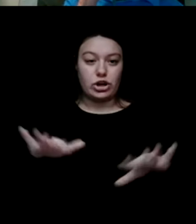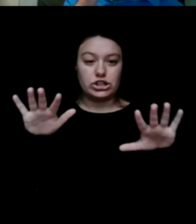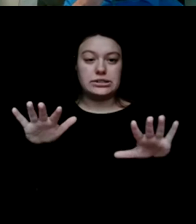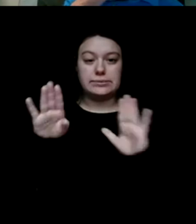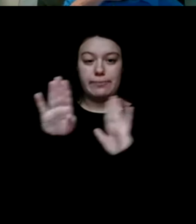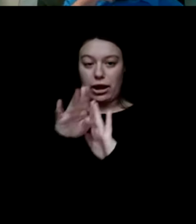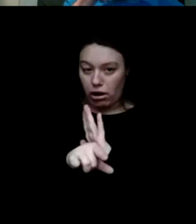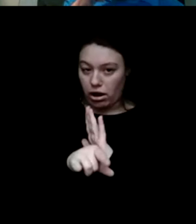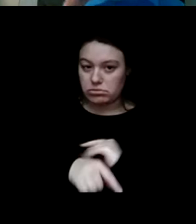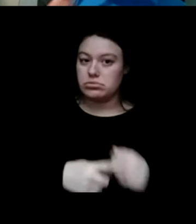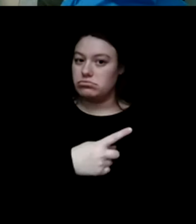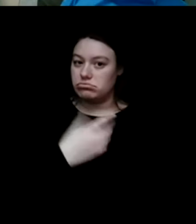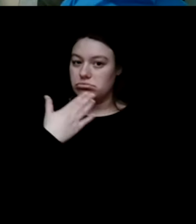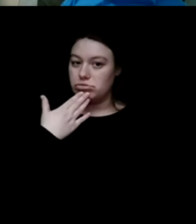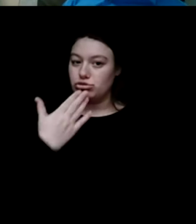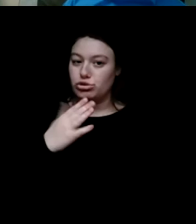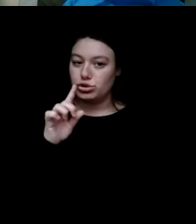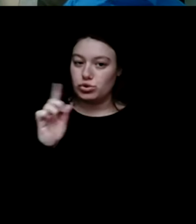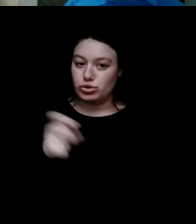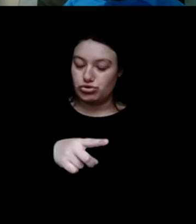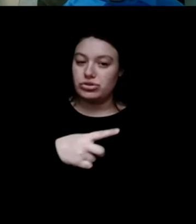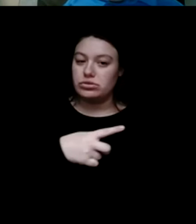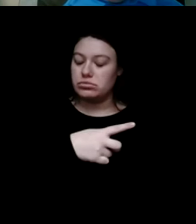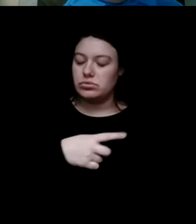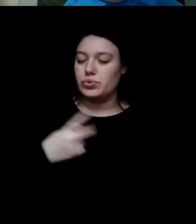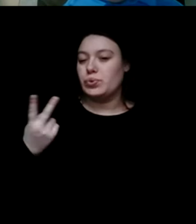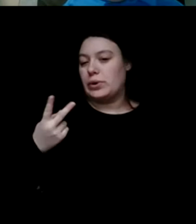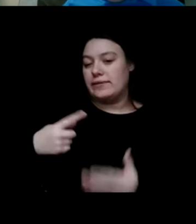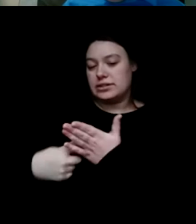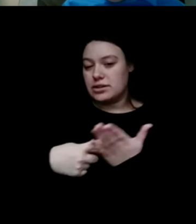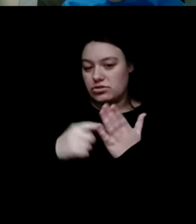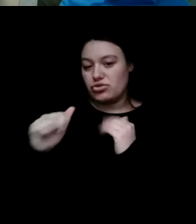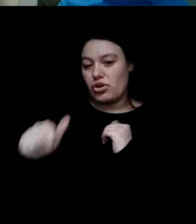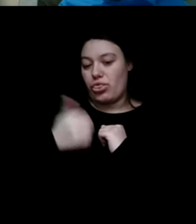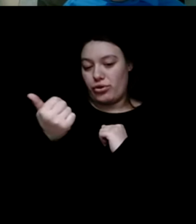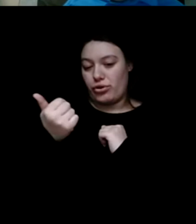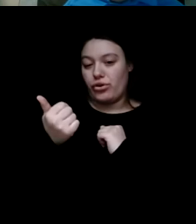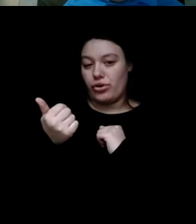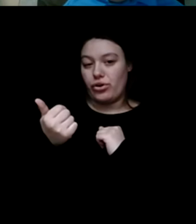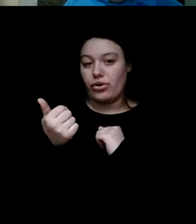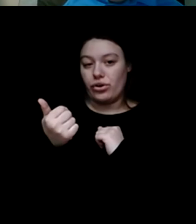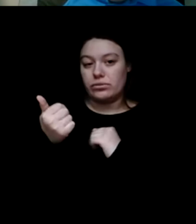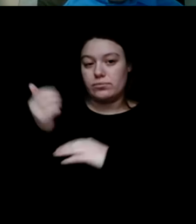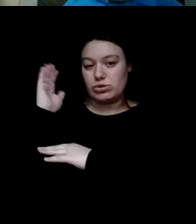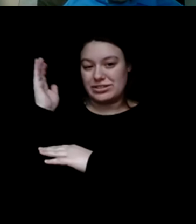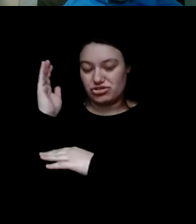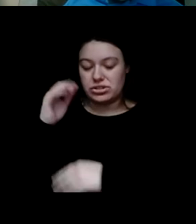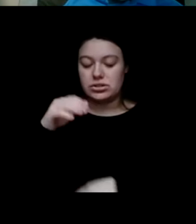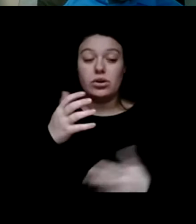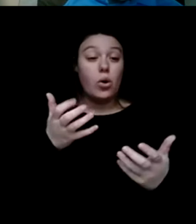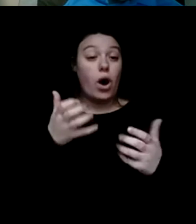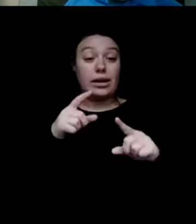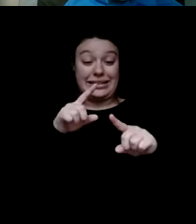talked about in other presentations, is how do you then build a research team that's diverse, and